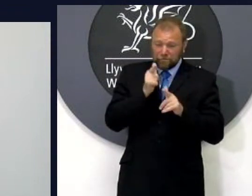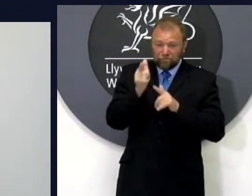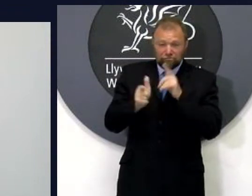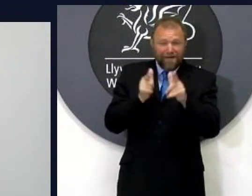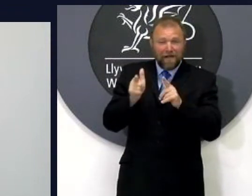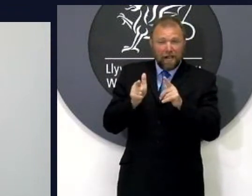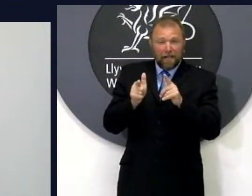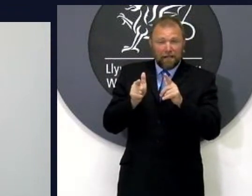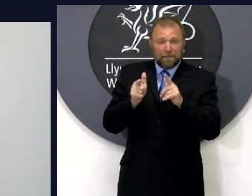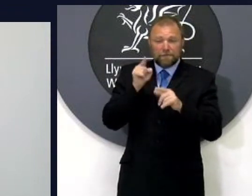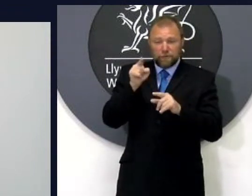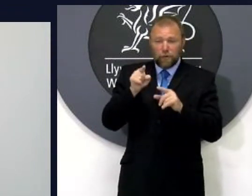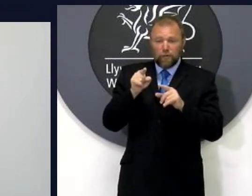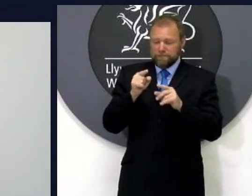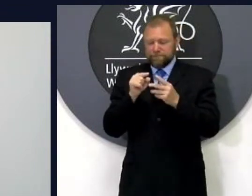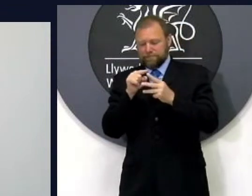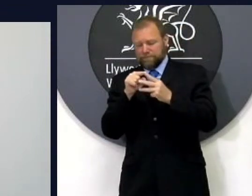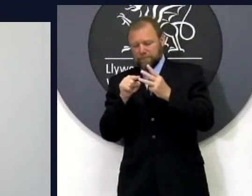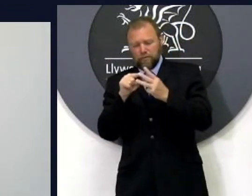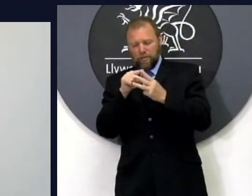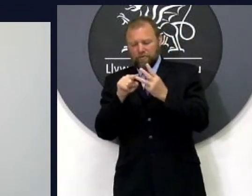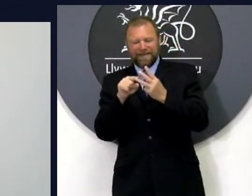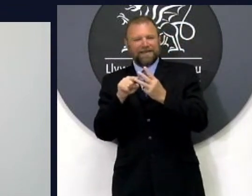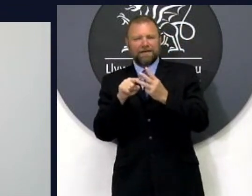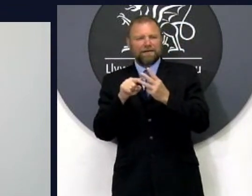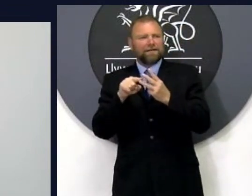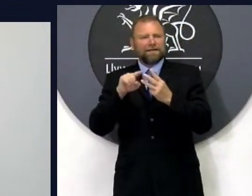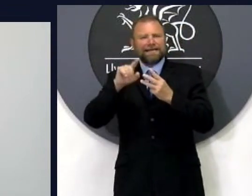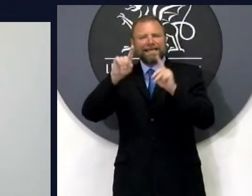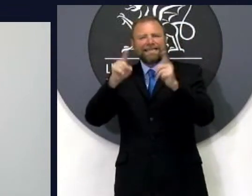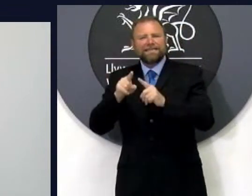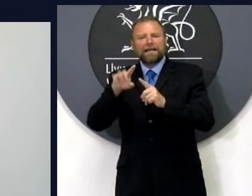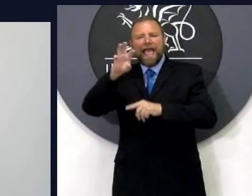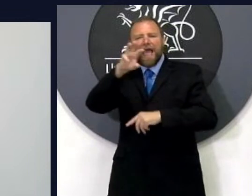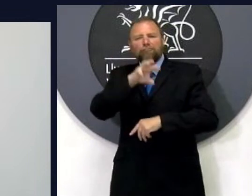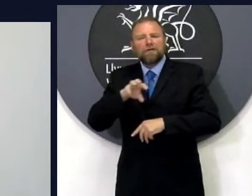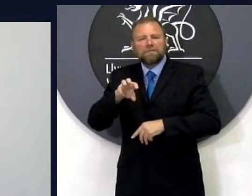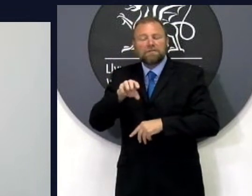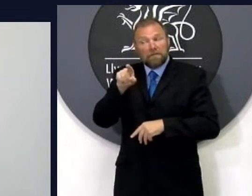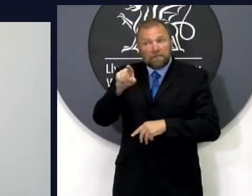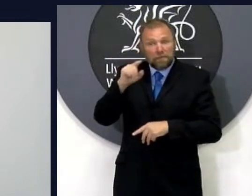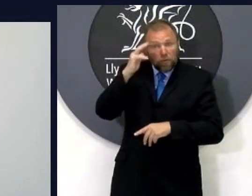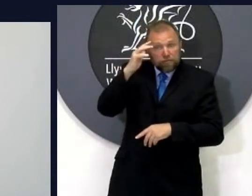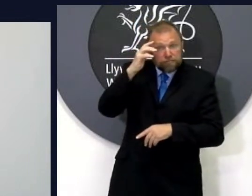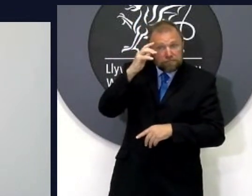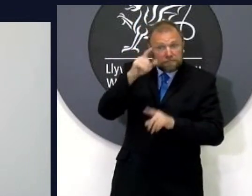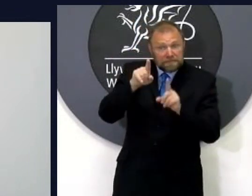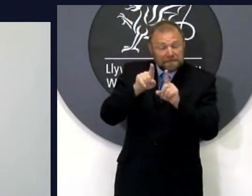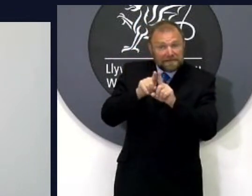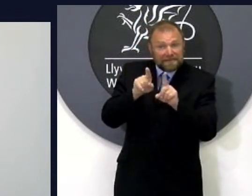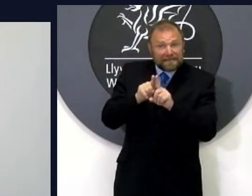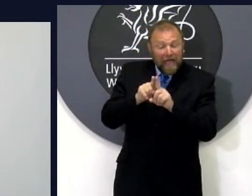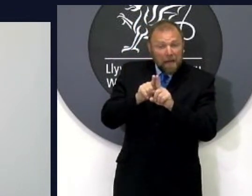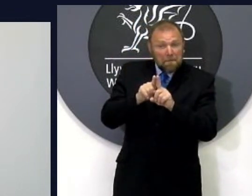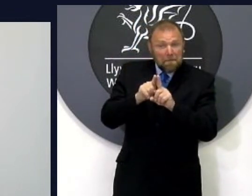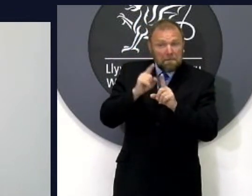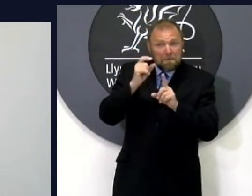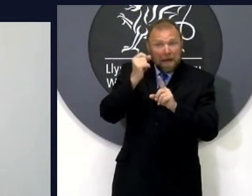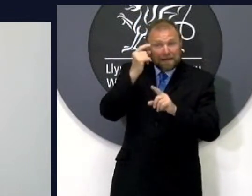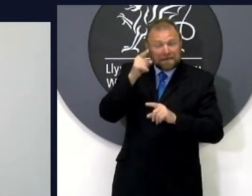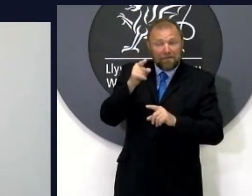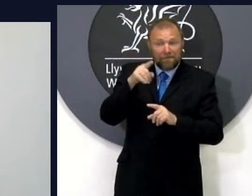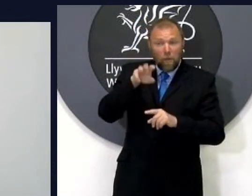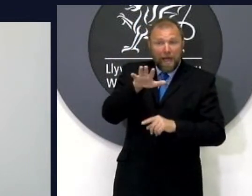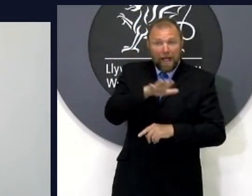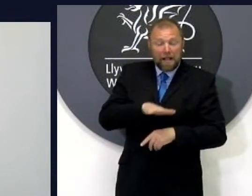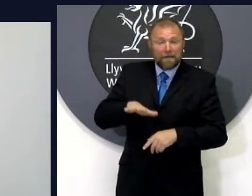of England. Are you considering a similar move in Wales? And obviously, Dr. Atherton, you mentioned the fact there are